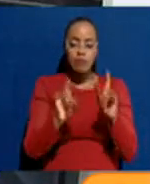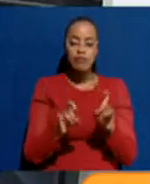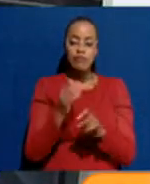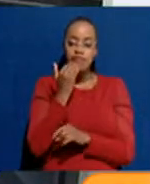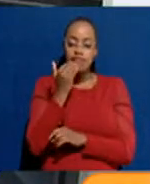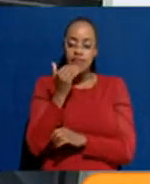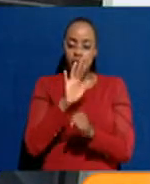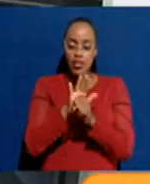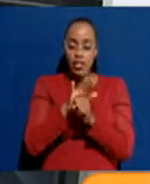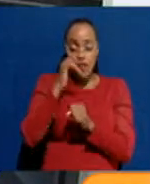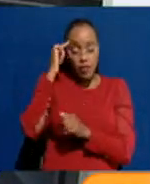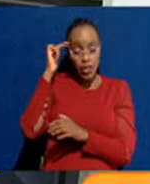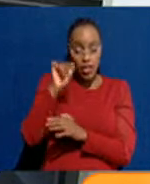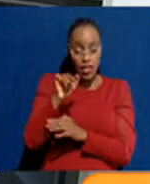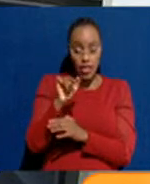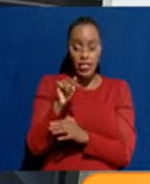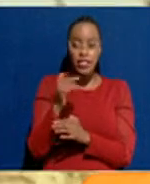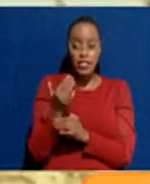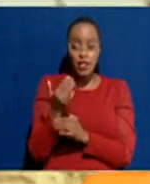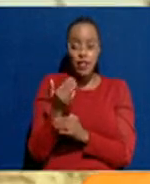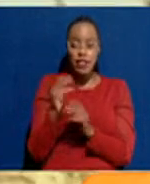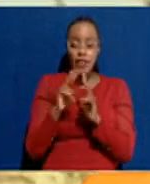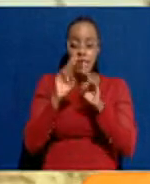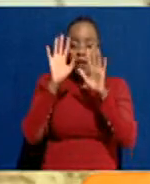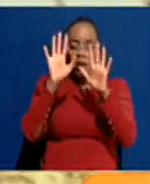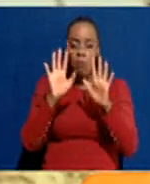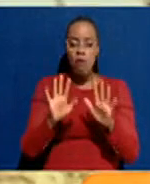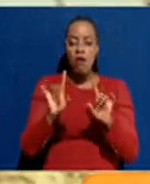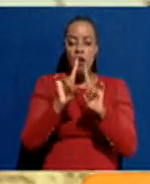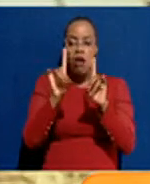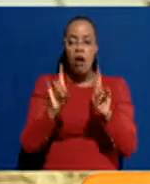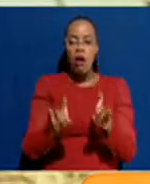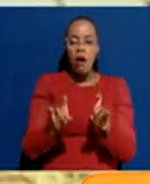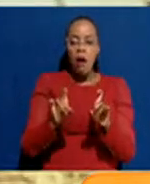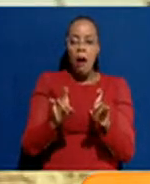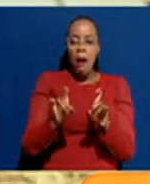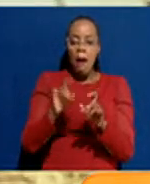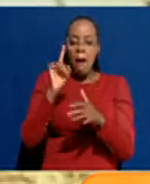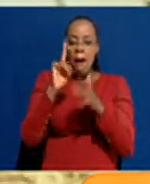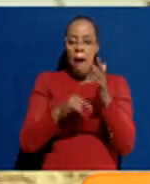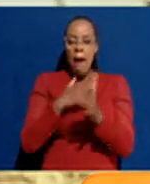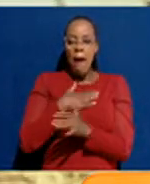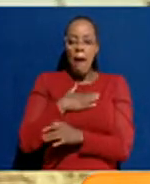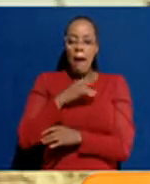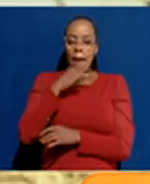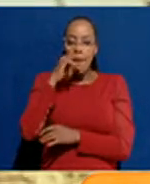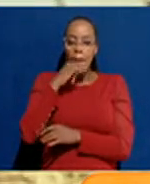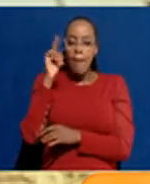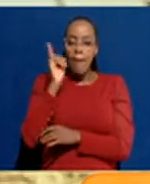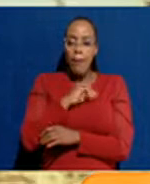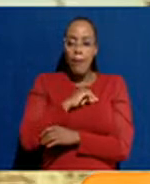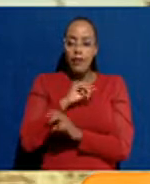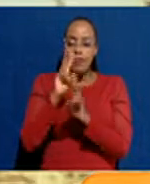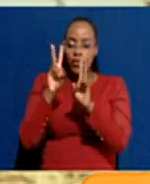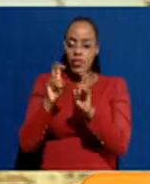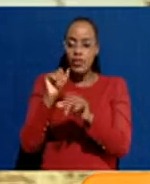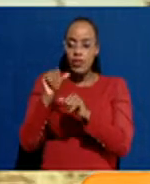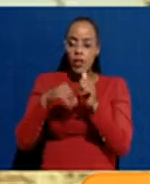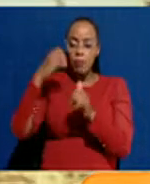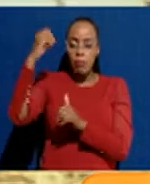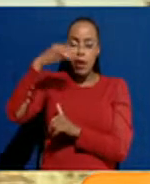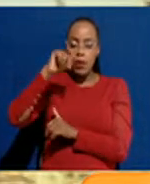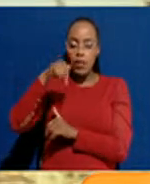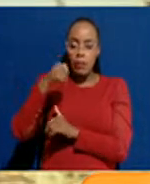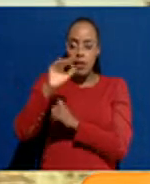Sam. I think that is really a very pertinent question. What I did mention, like even in terms of the power demand in the